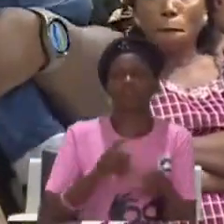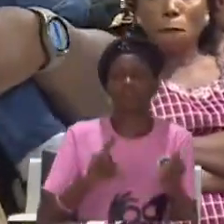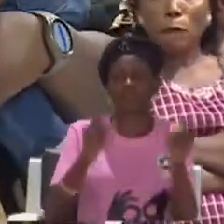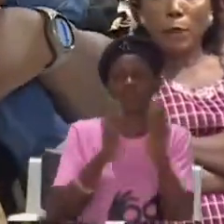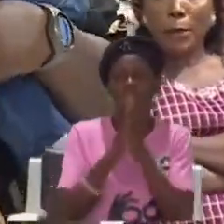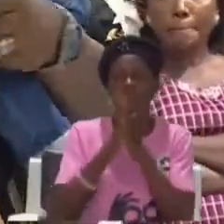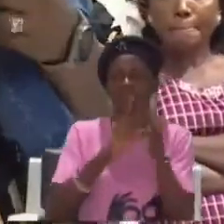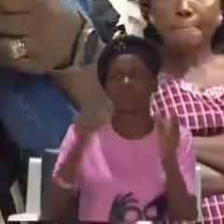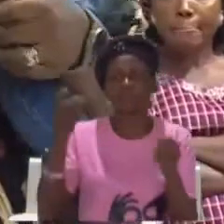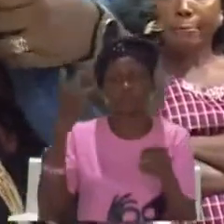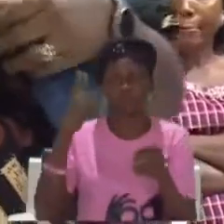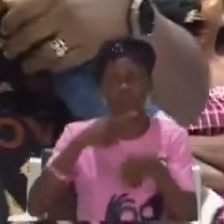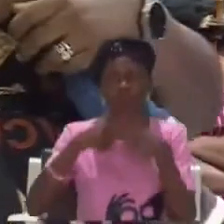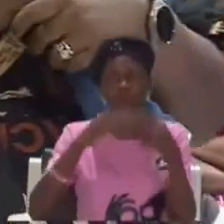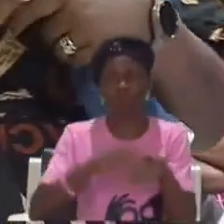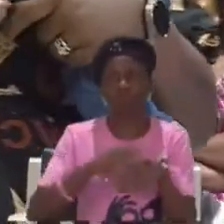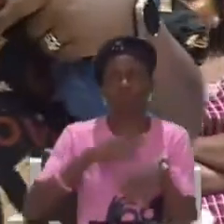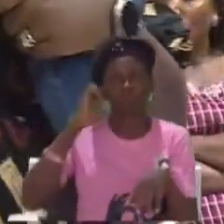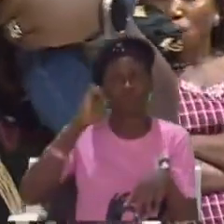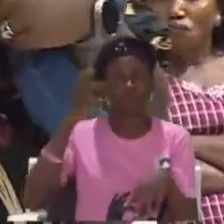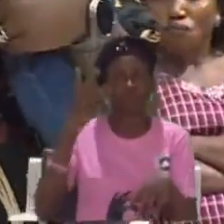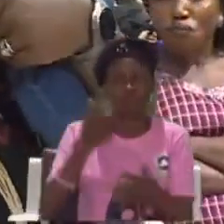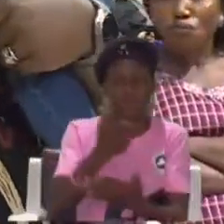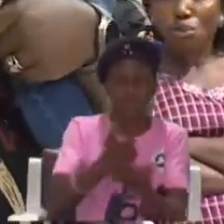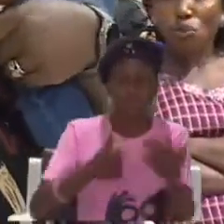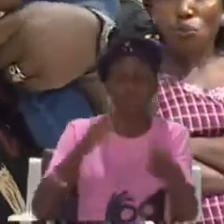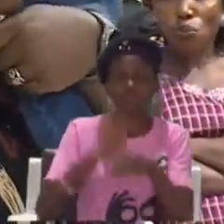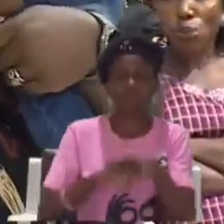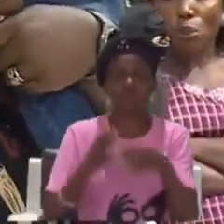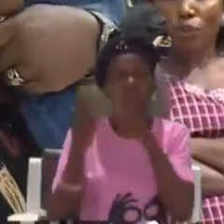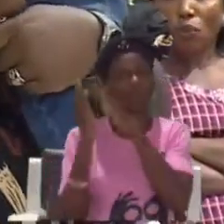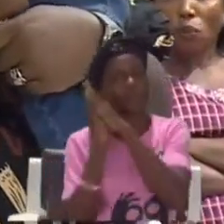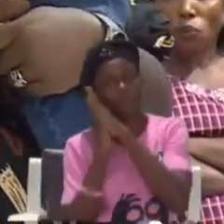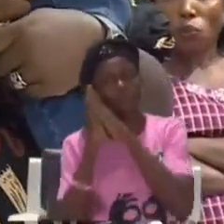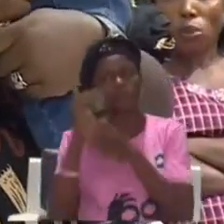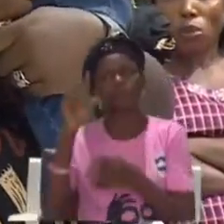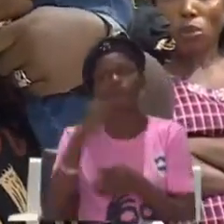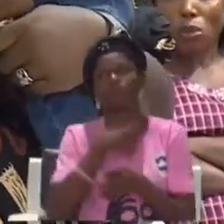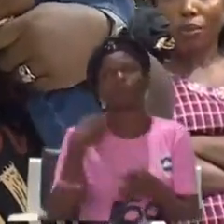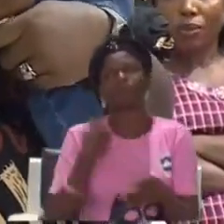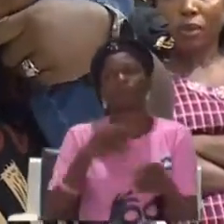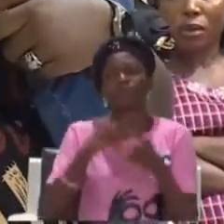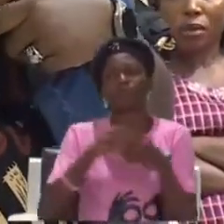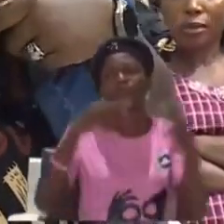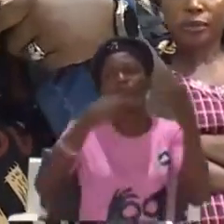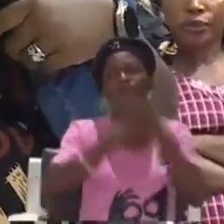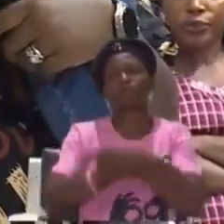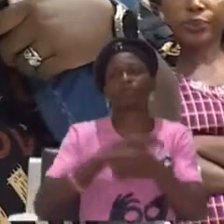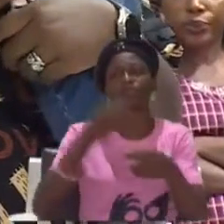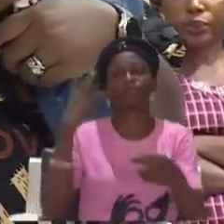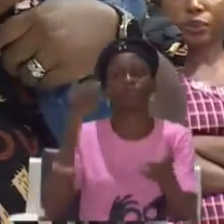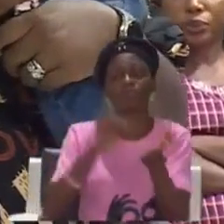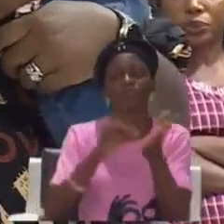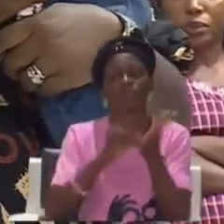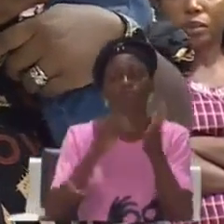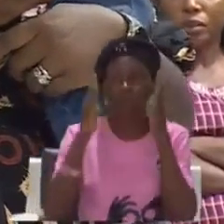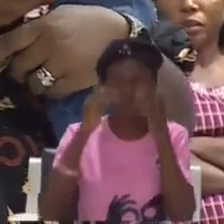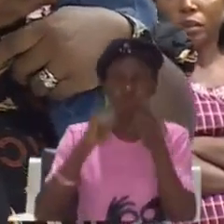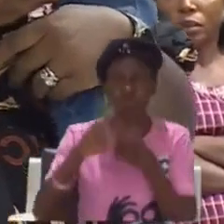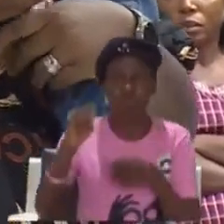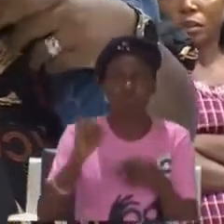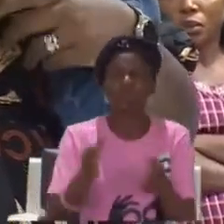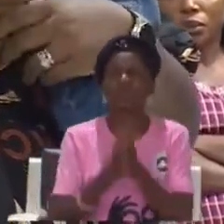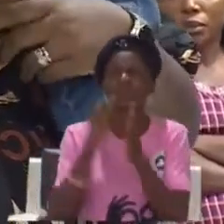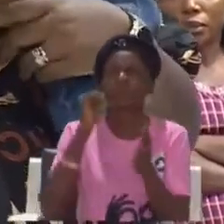was ongoing and I was lying down on the bed, one of the pastors in the room who was the doctor attending to us asked